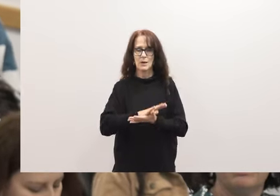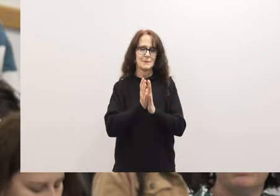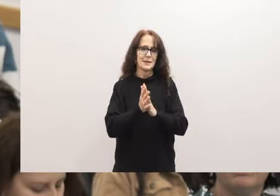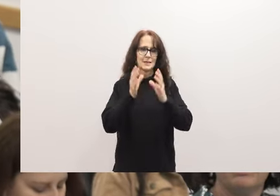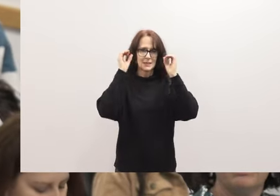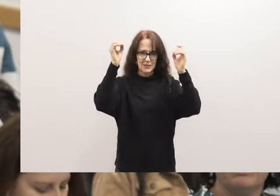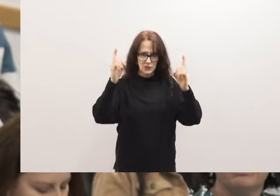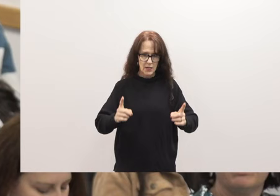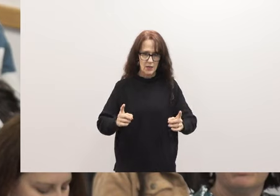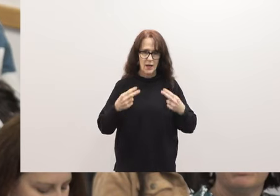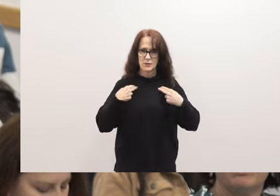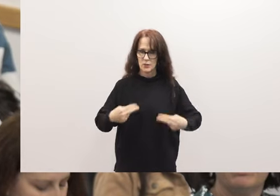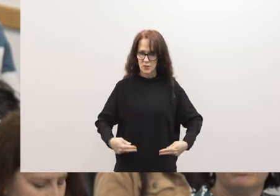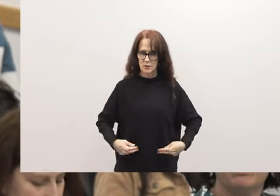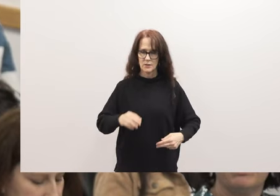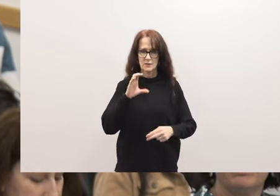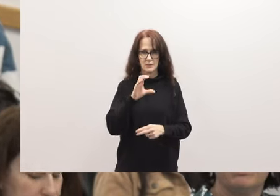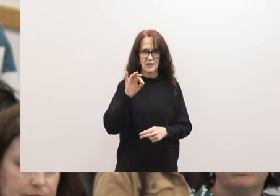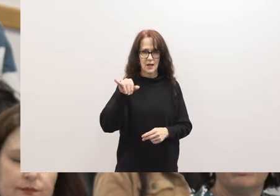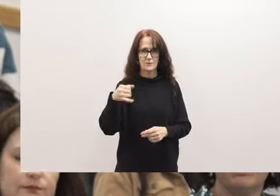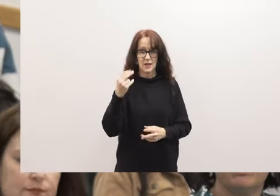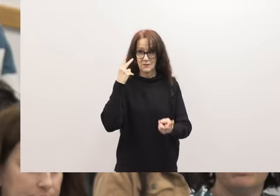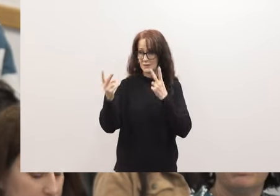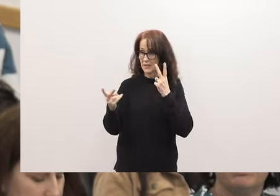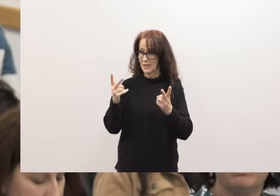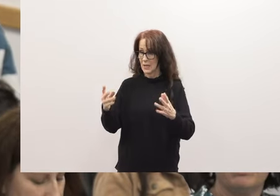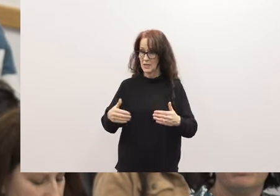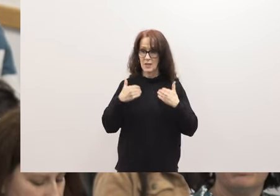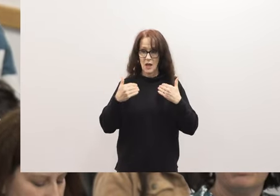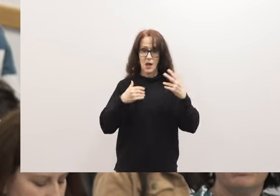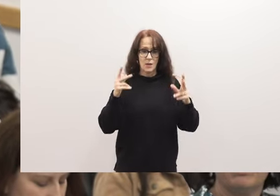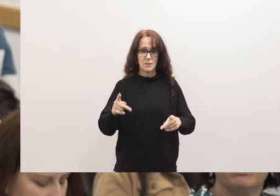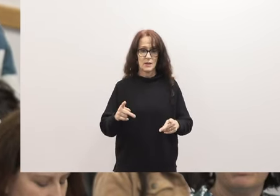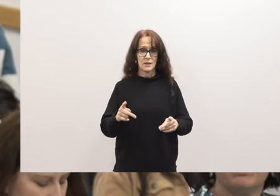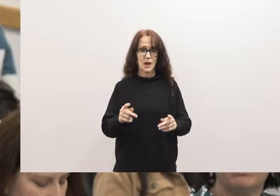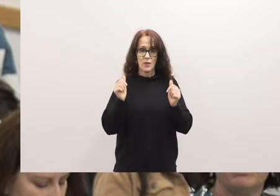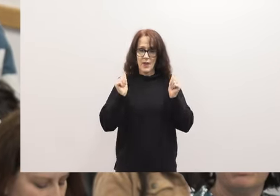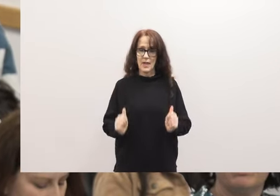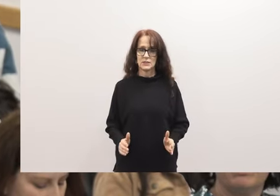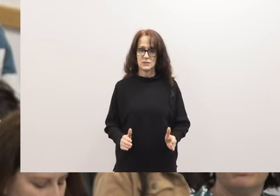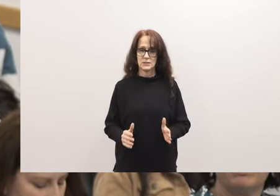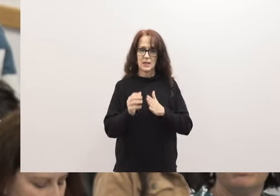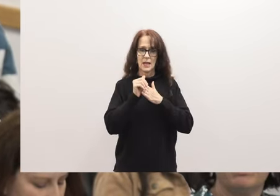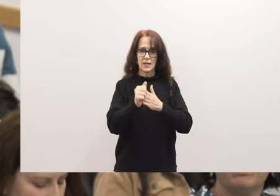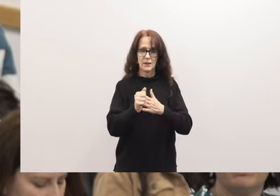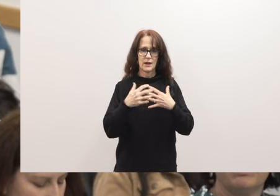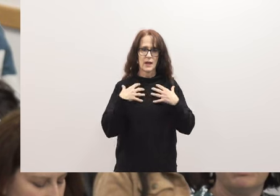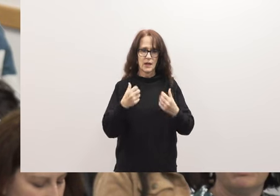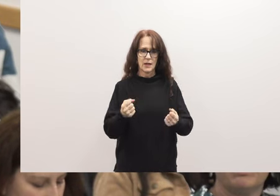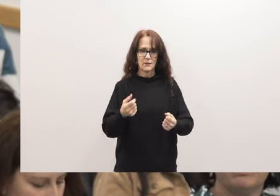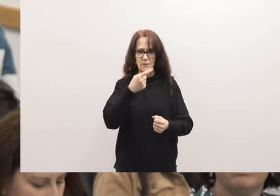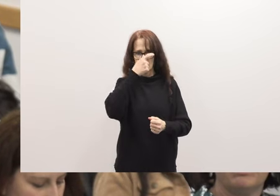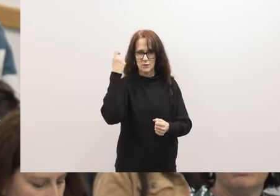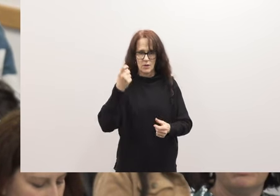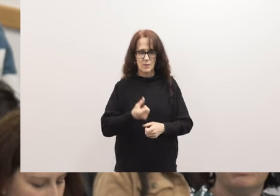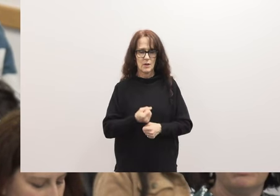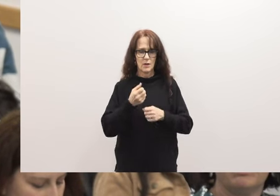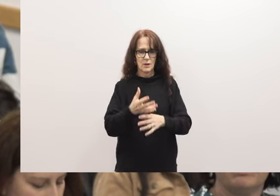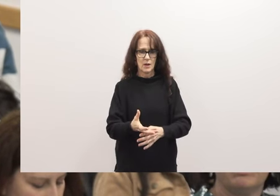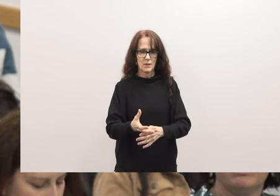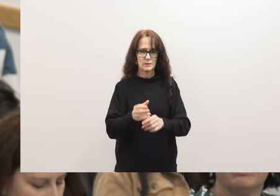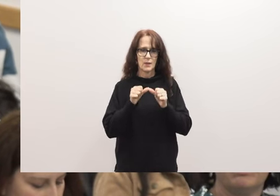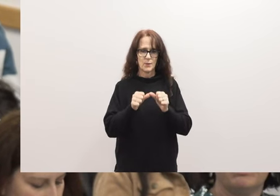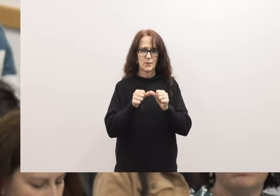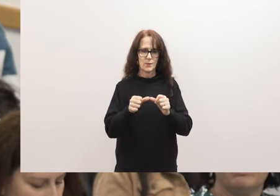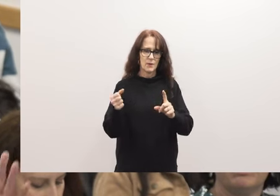being. CFJ, as you've already seen, shows how young people are the agents and leaders of healing from the trauma that's caused by systemic